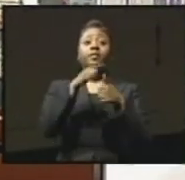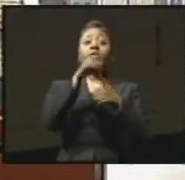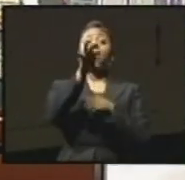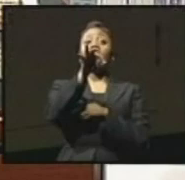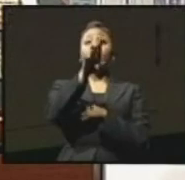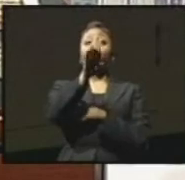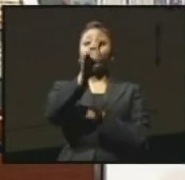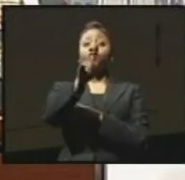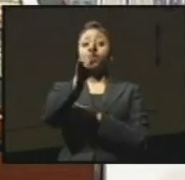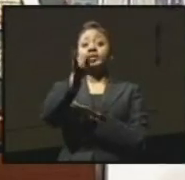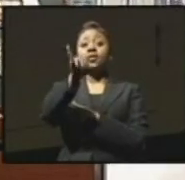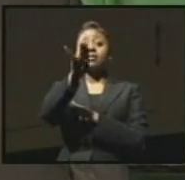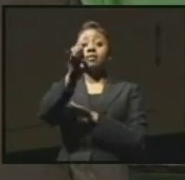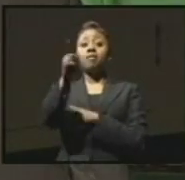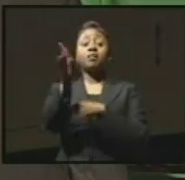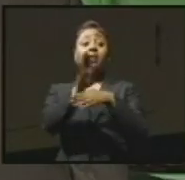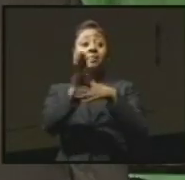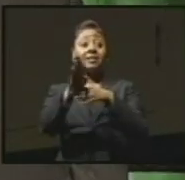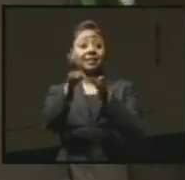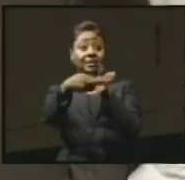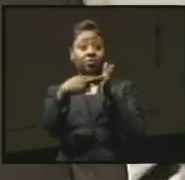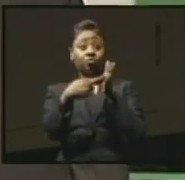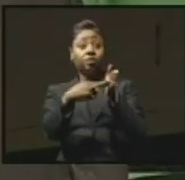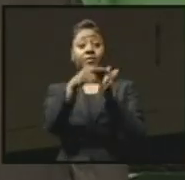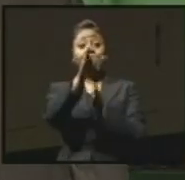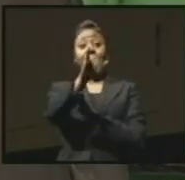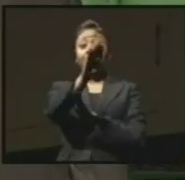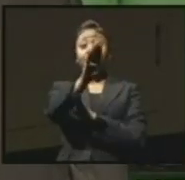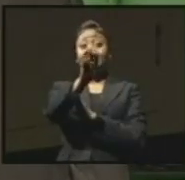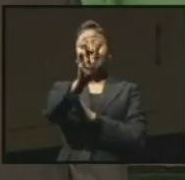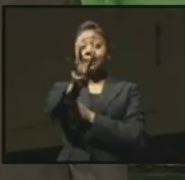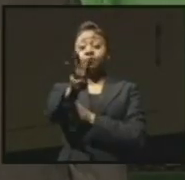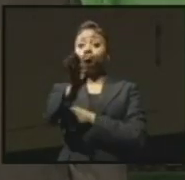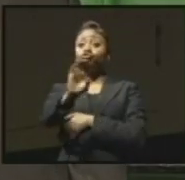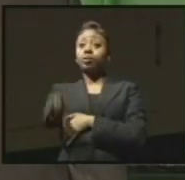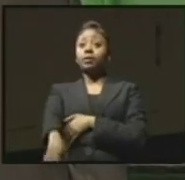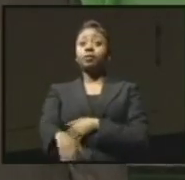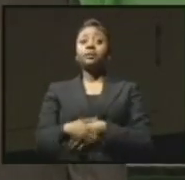Young, Business Rep, IBEW, Chicago.